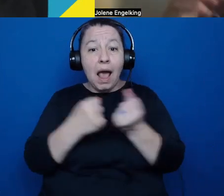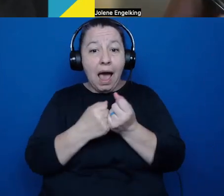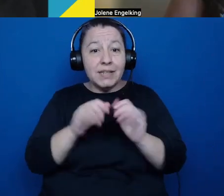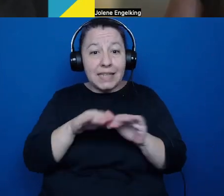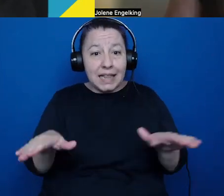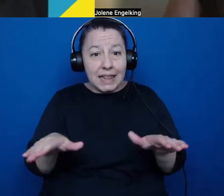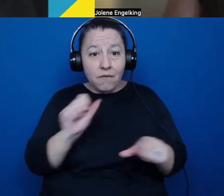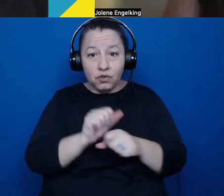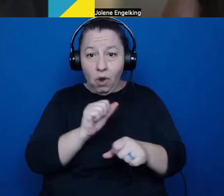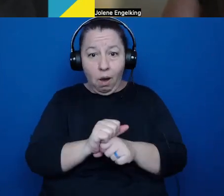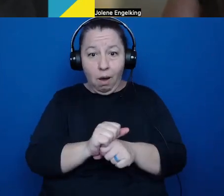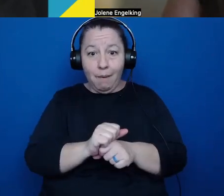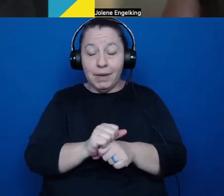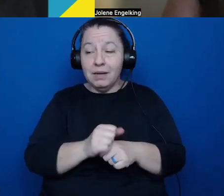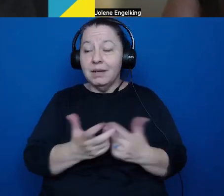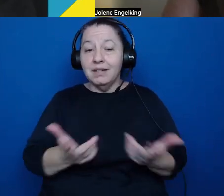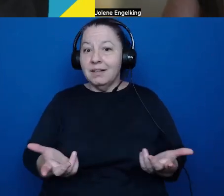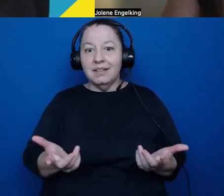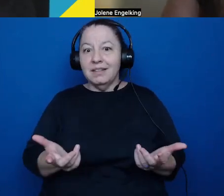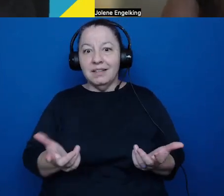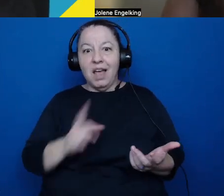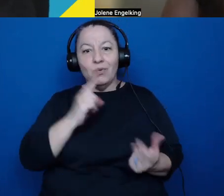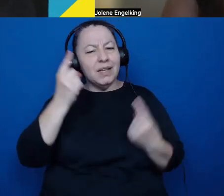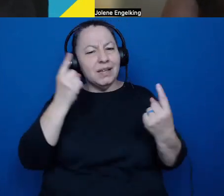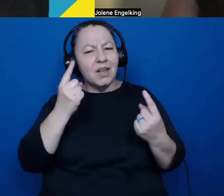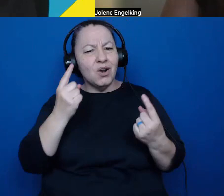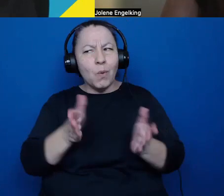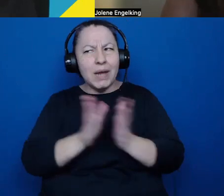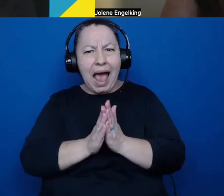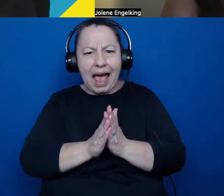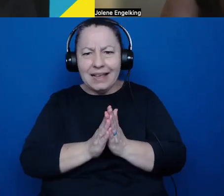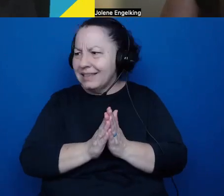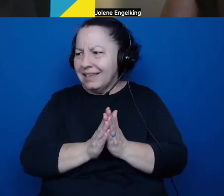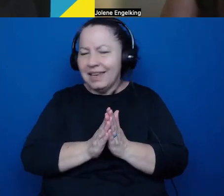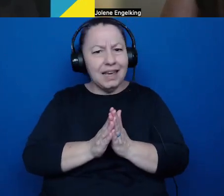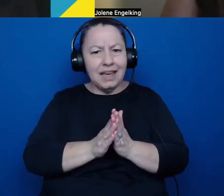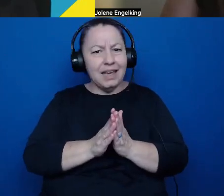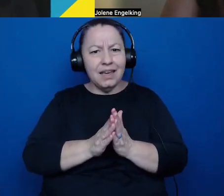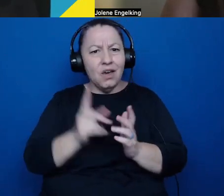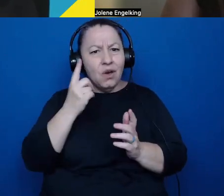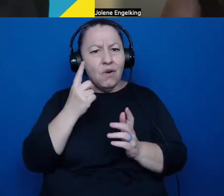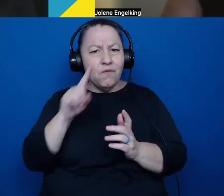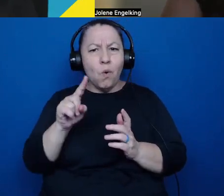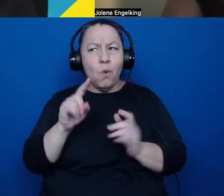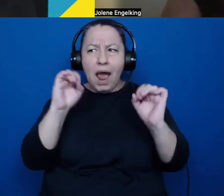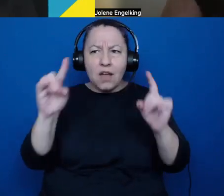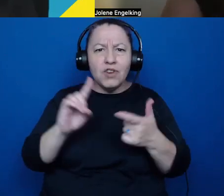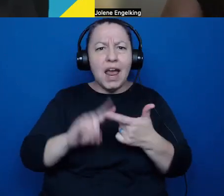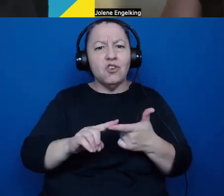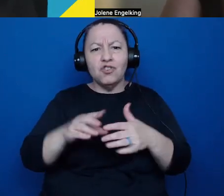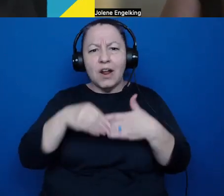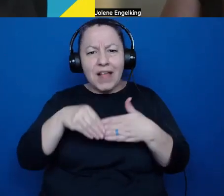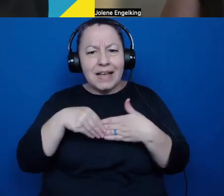job. And really thinking about like, what are we asking in terms of education, in terms of